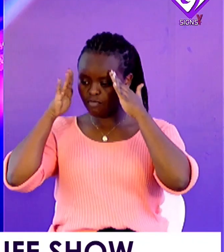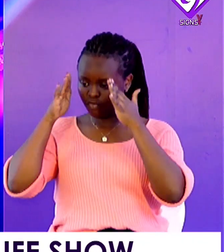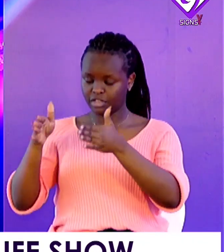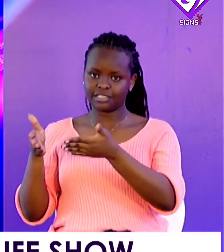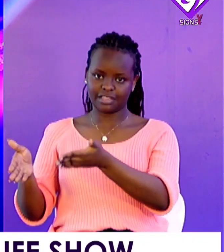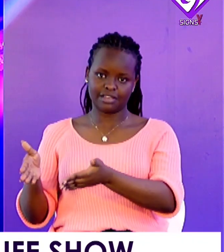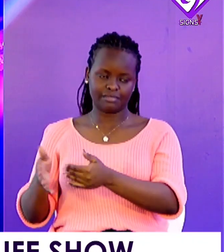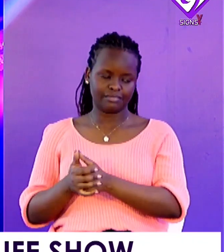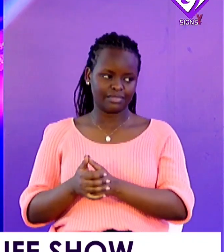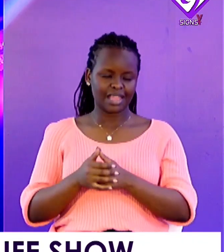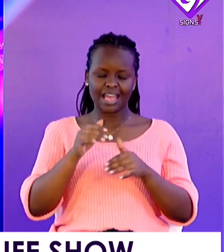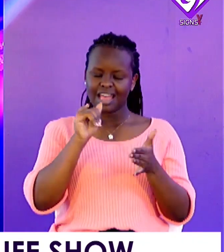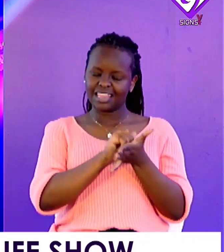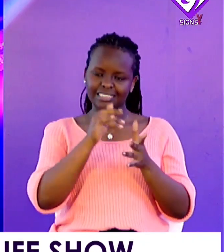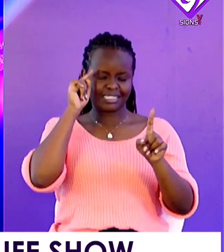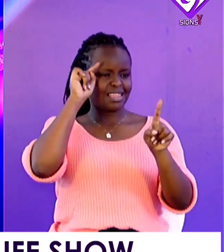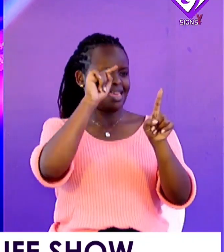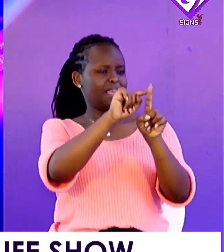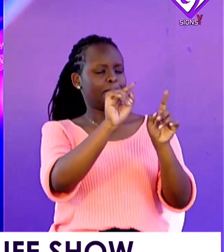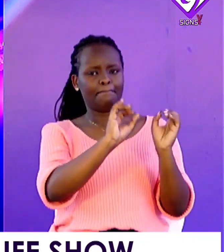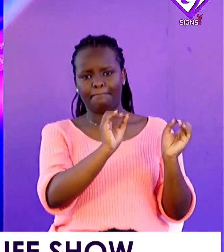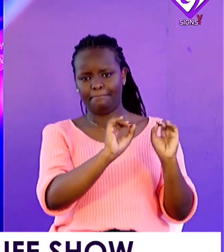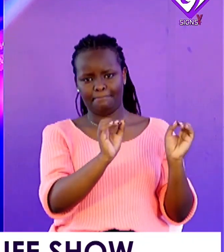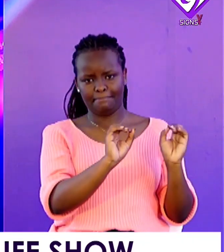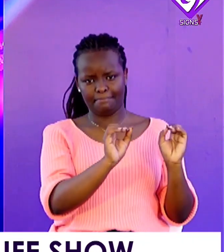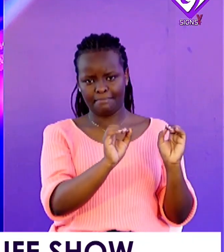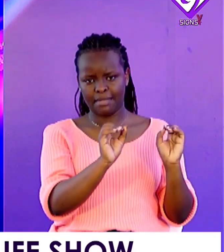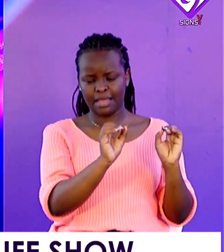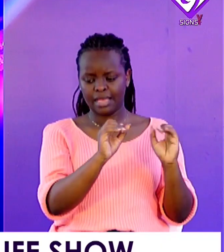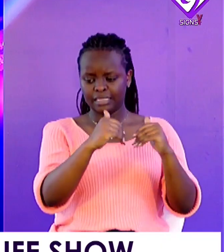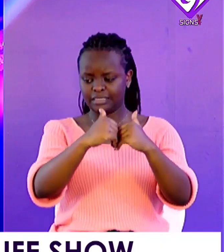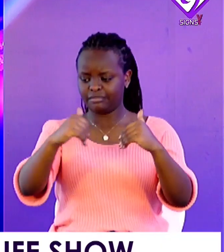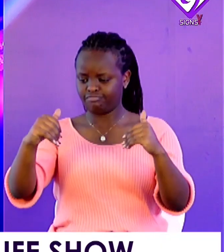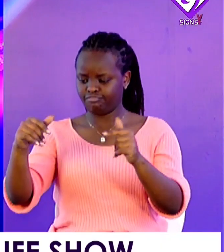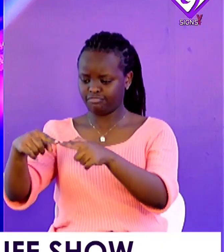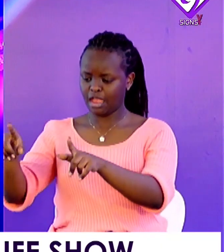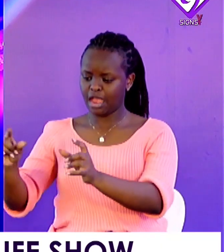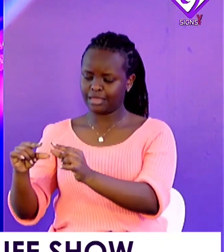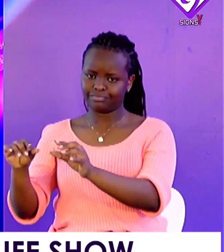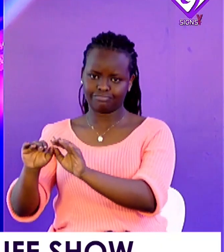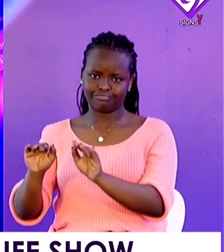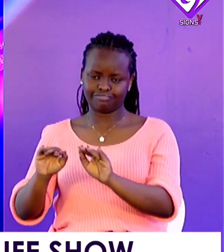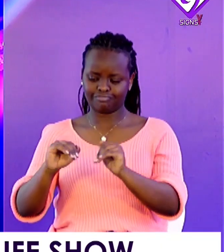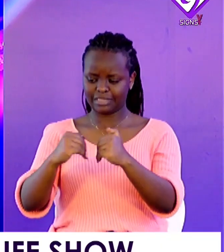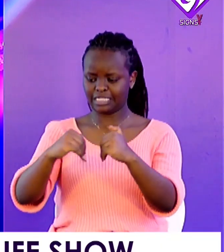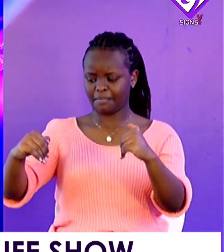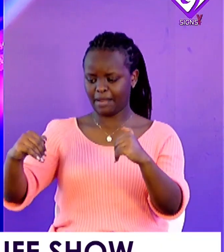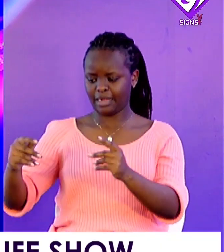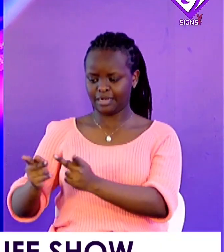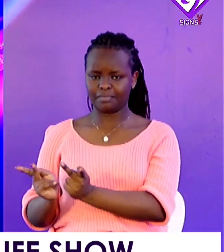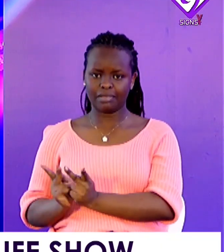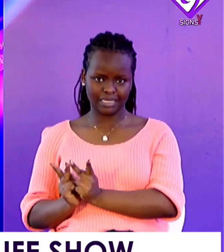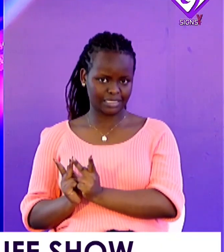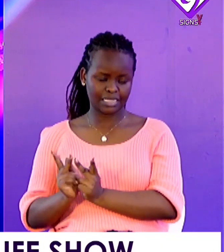of putting such a section from my view,